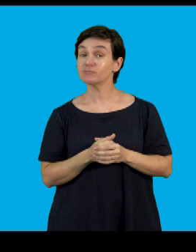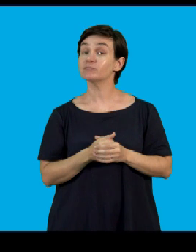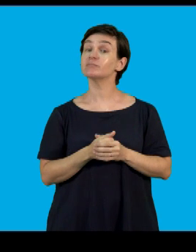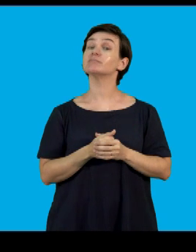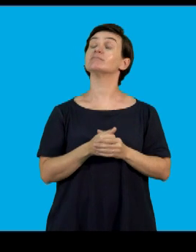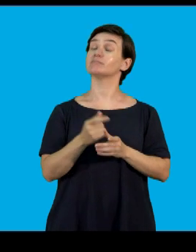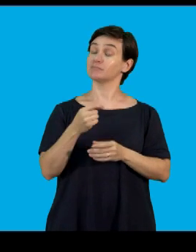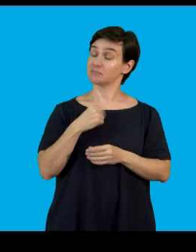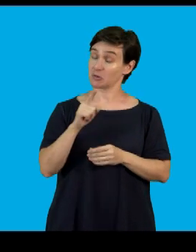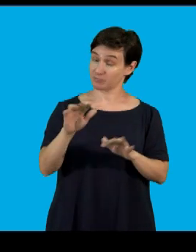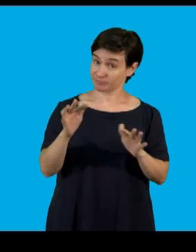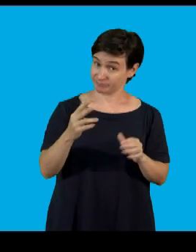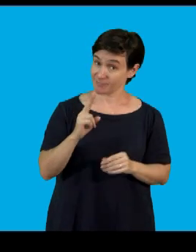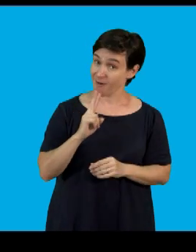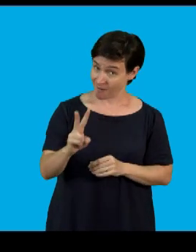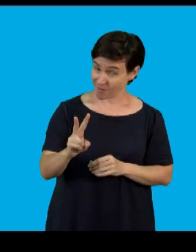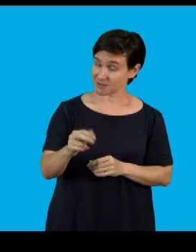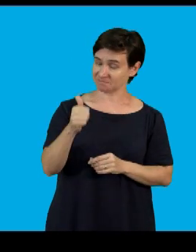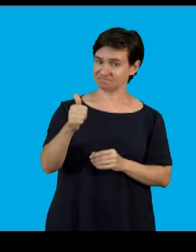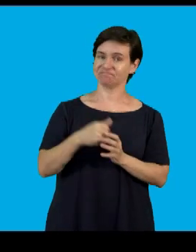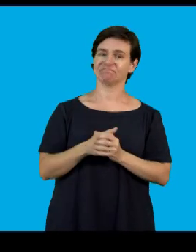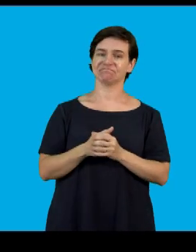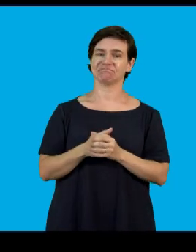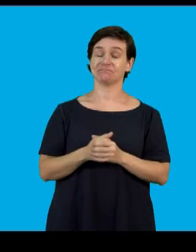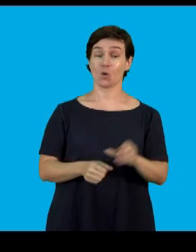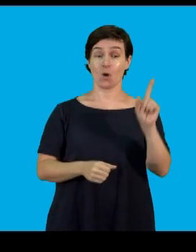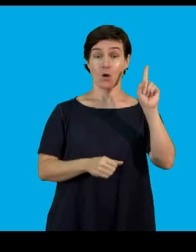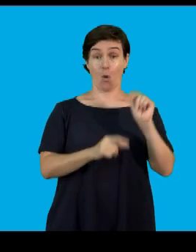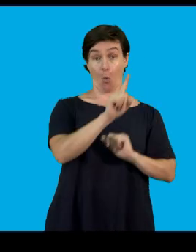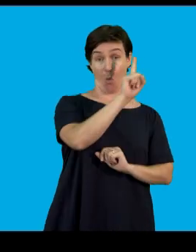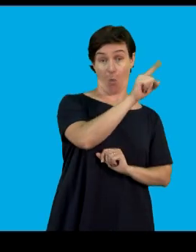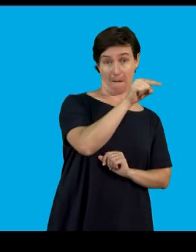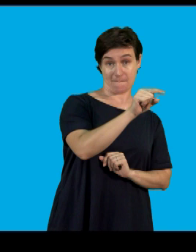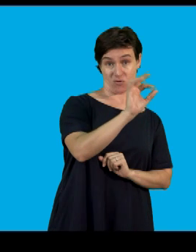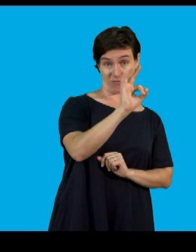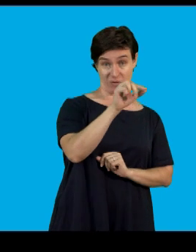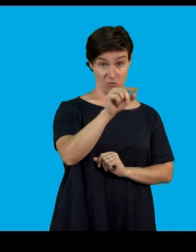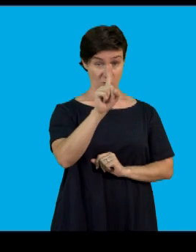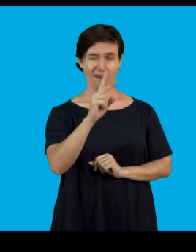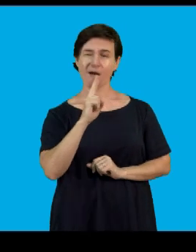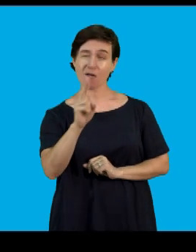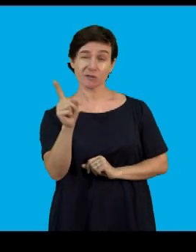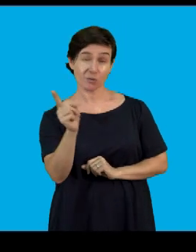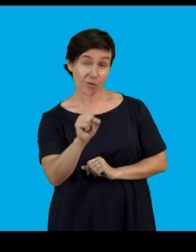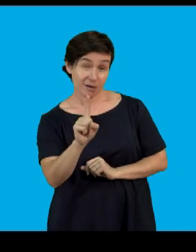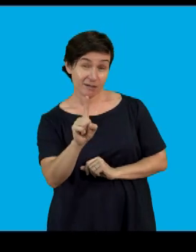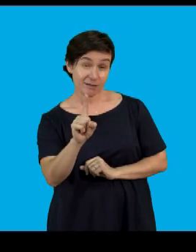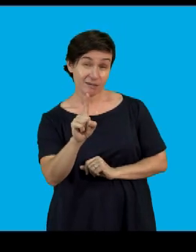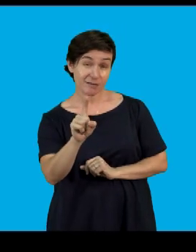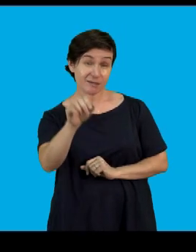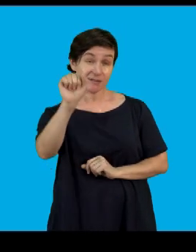All right, I see you have your answer ready. So our 1.3.1, our answer is